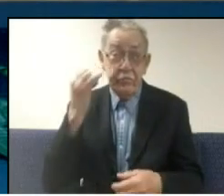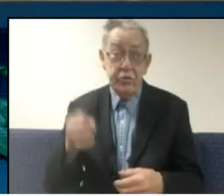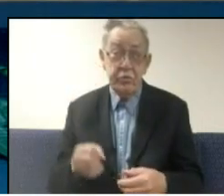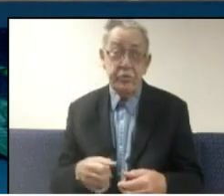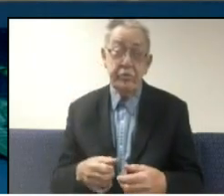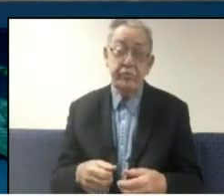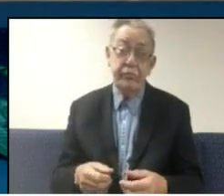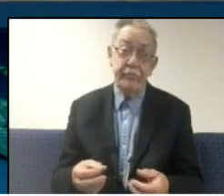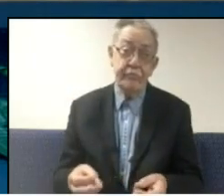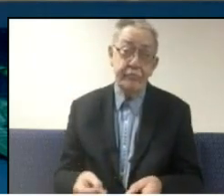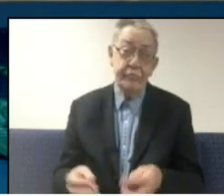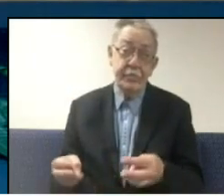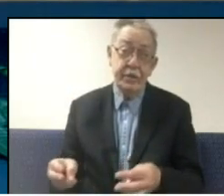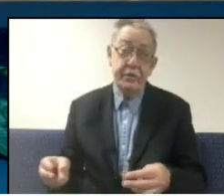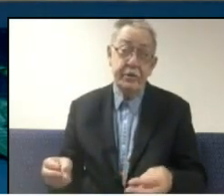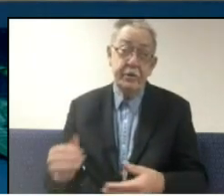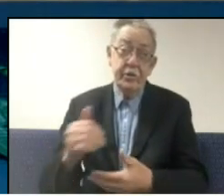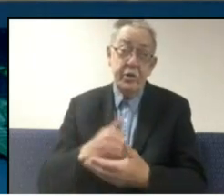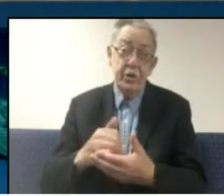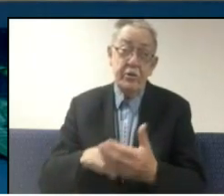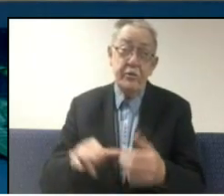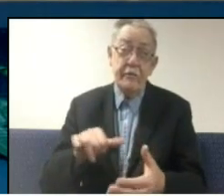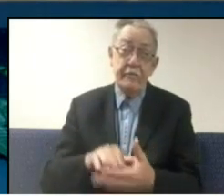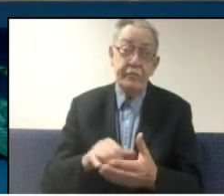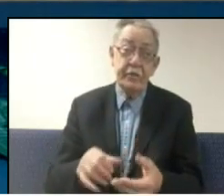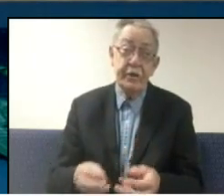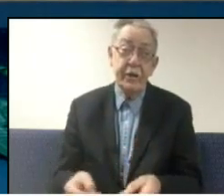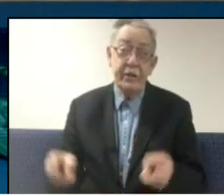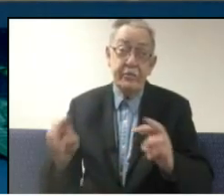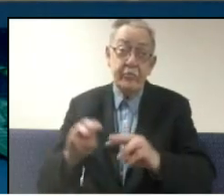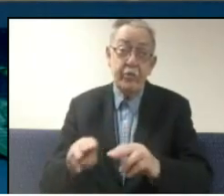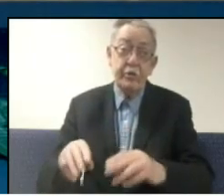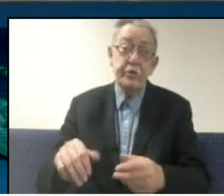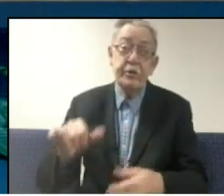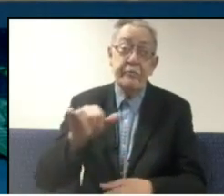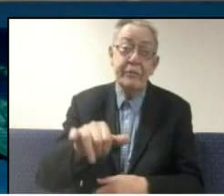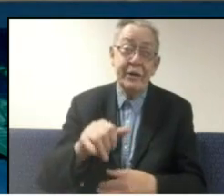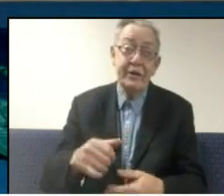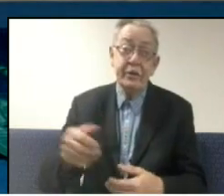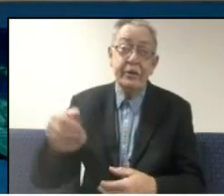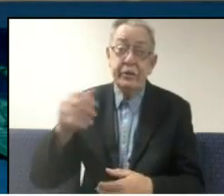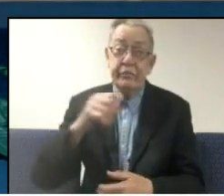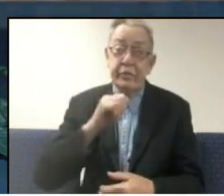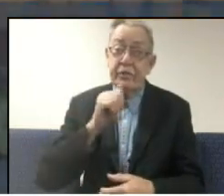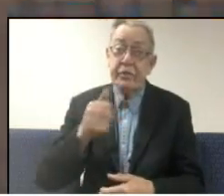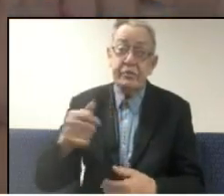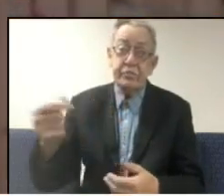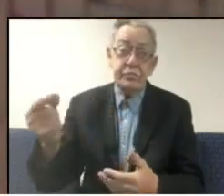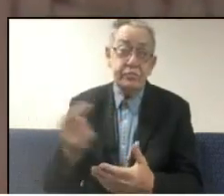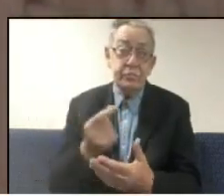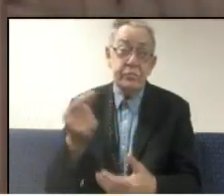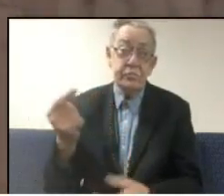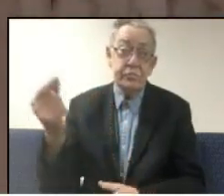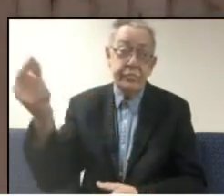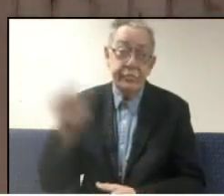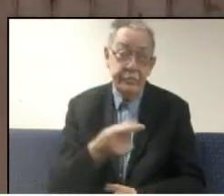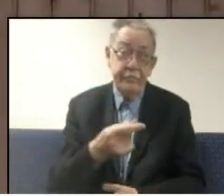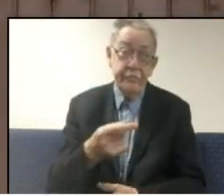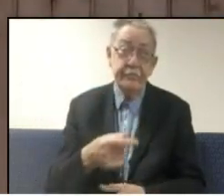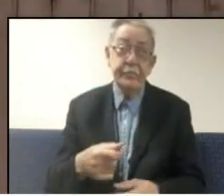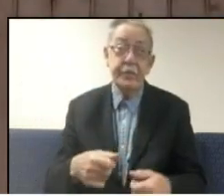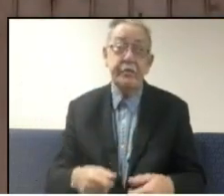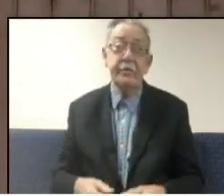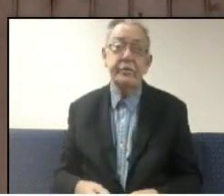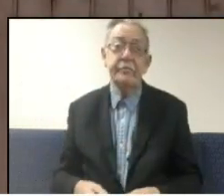be an equal exchange. But because you're unworthy, God still extends gracefully